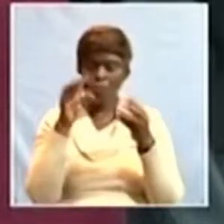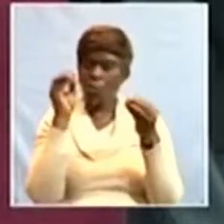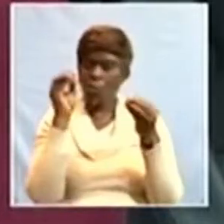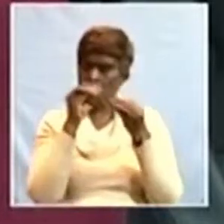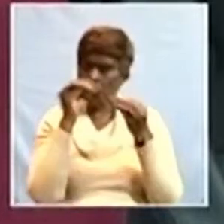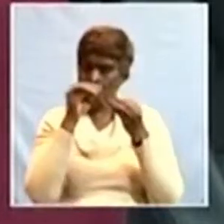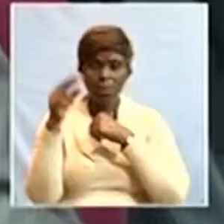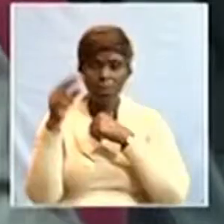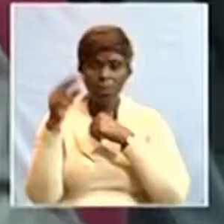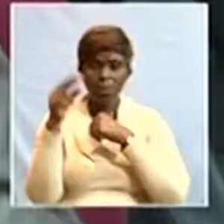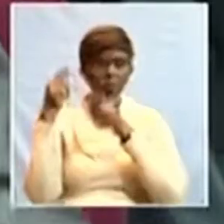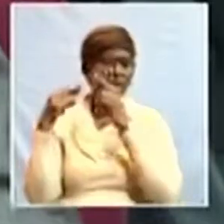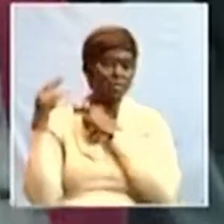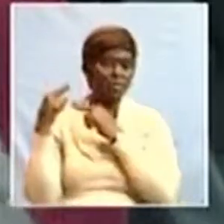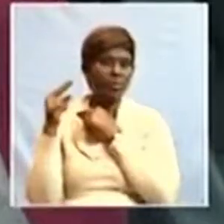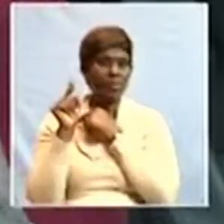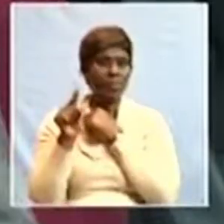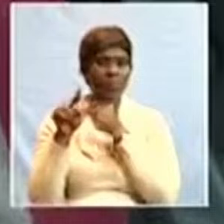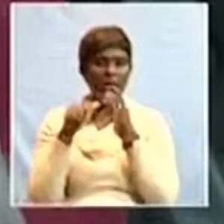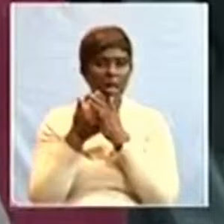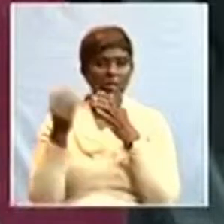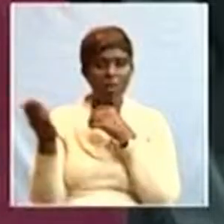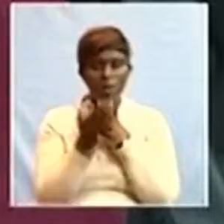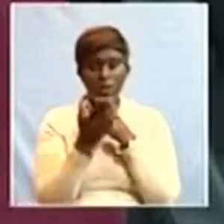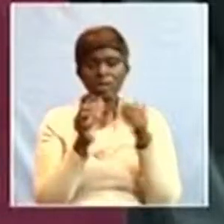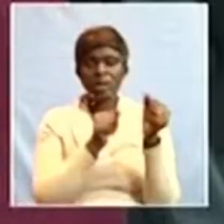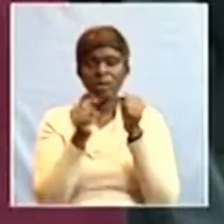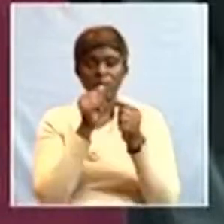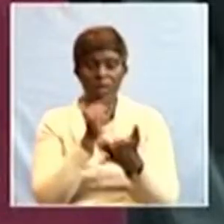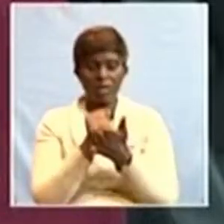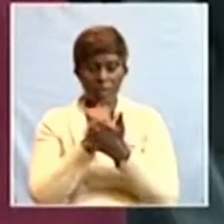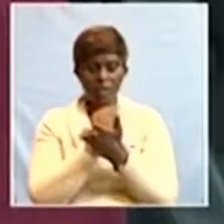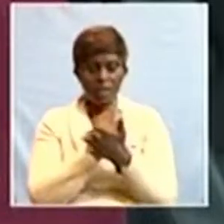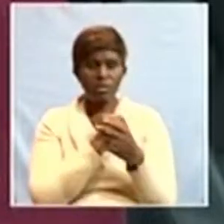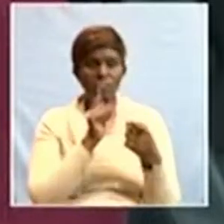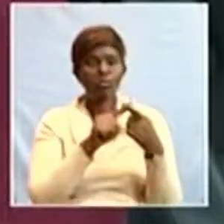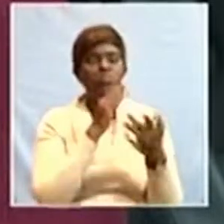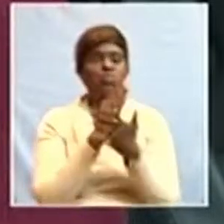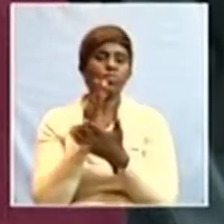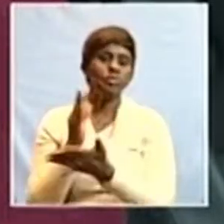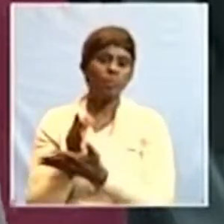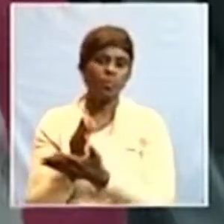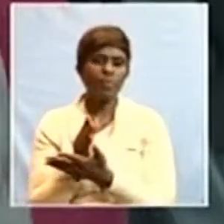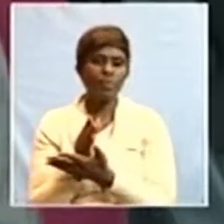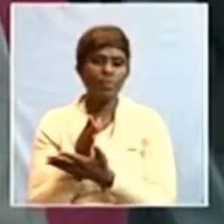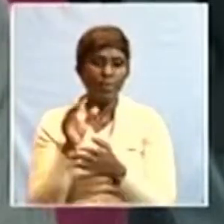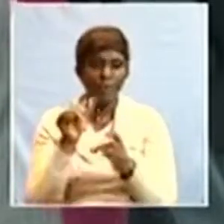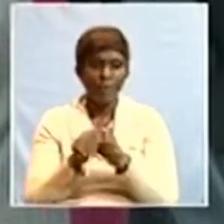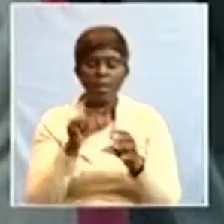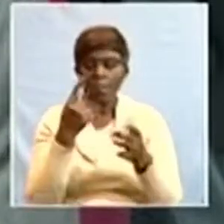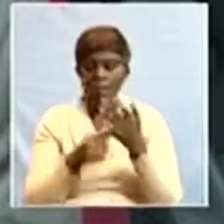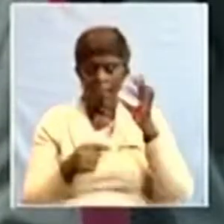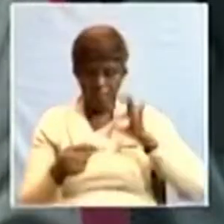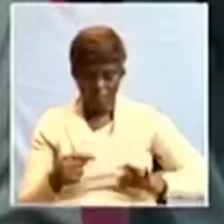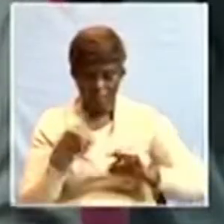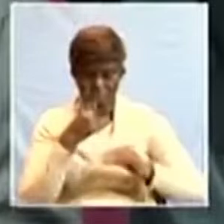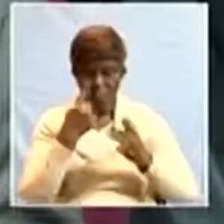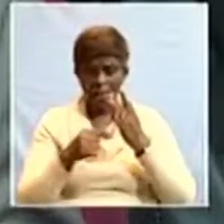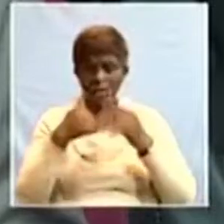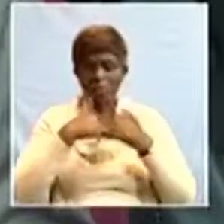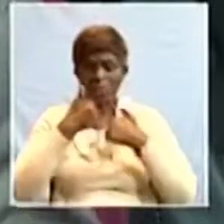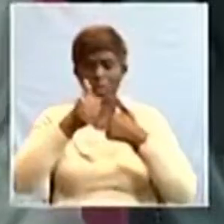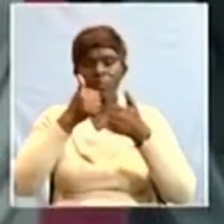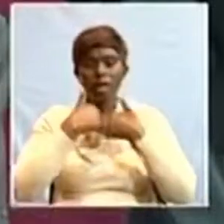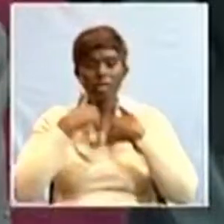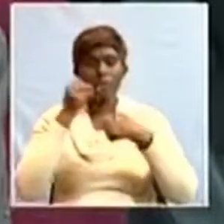detailed review of how this system helps us to prevent onboarding beneficiaries that have already